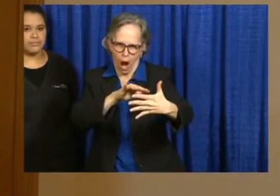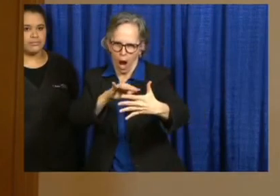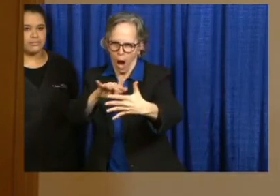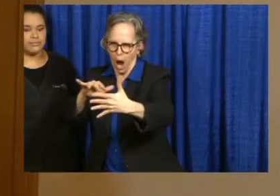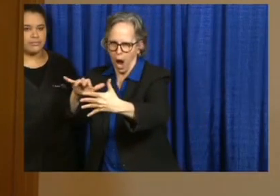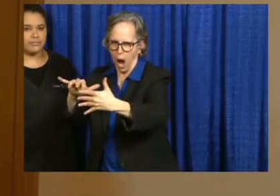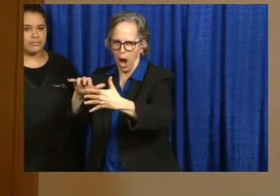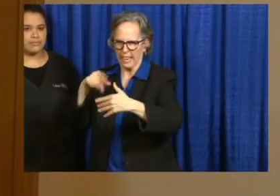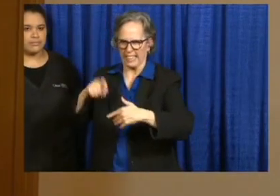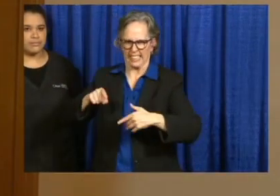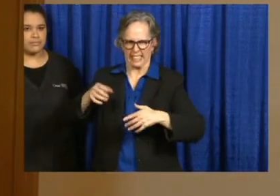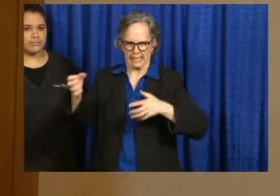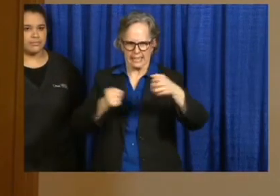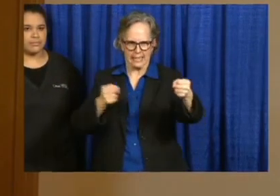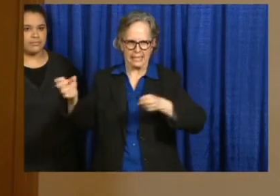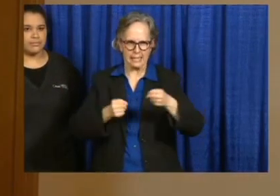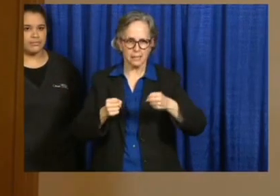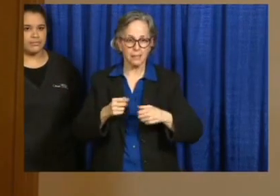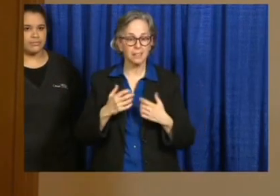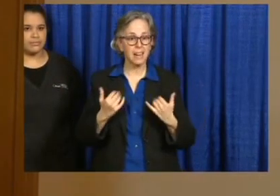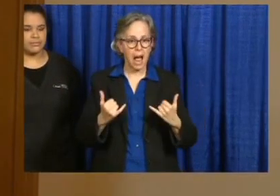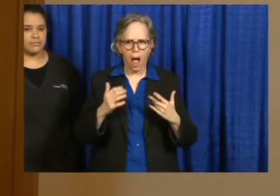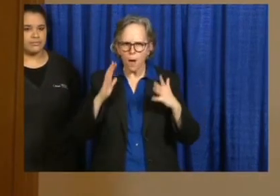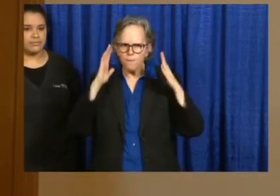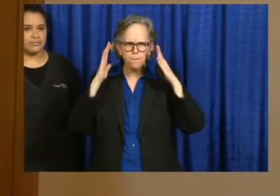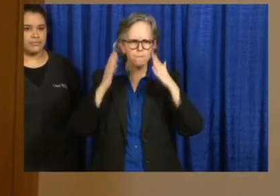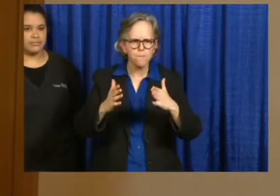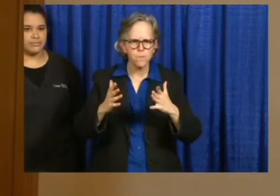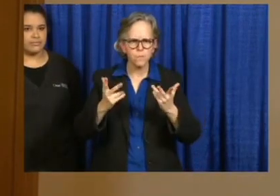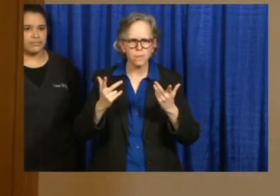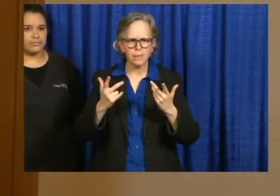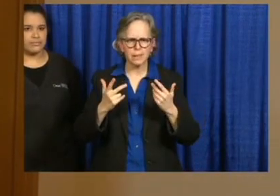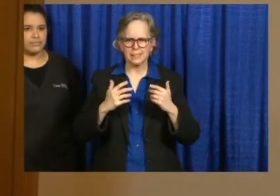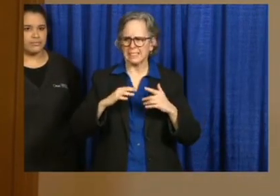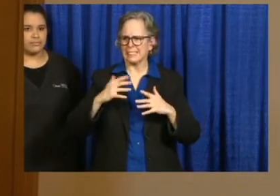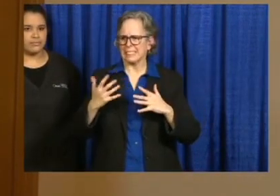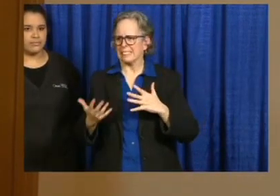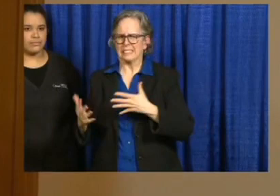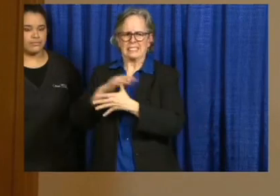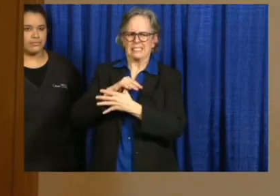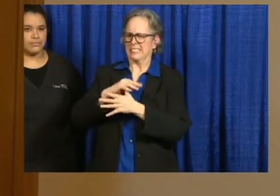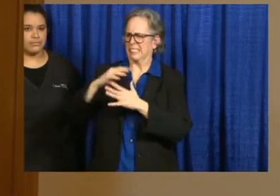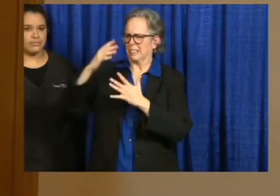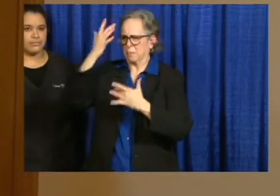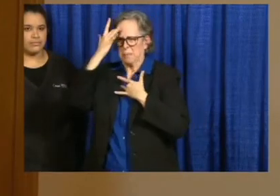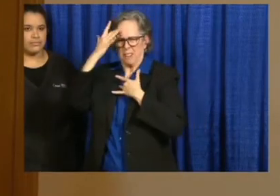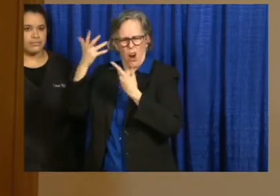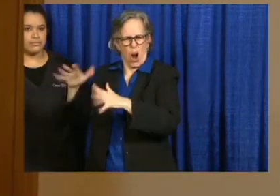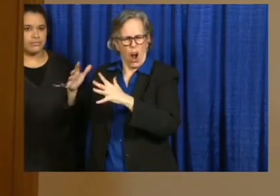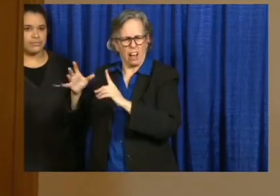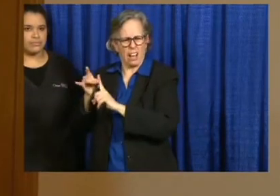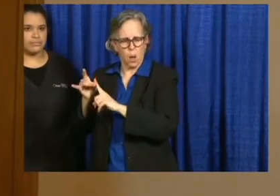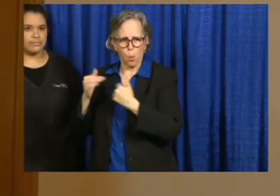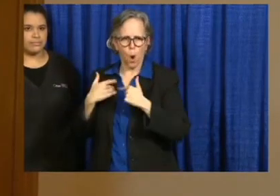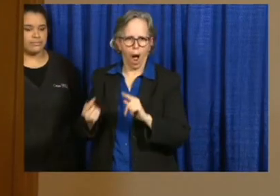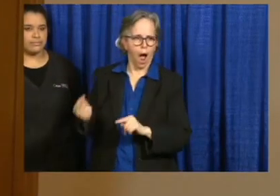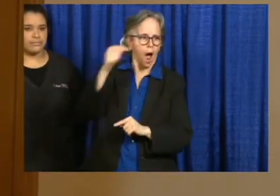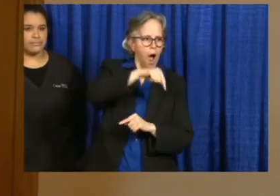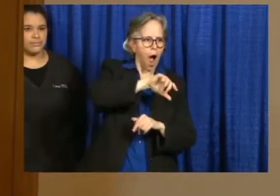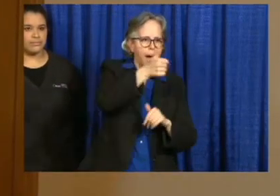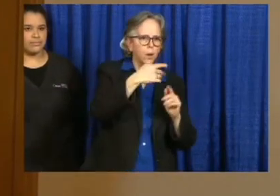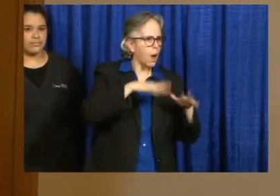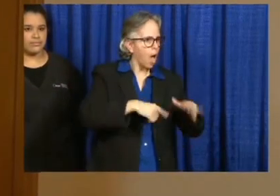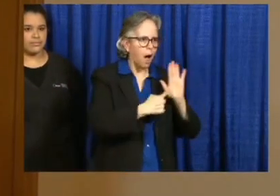around cases and the most ill because there's so many of them now and it's increasing daily. But there'll also be